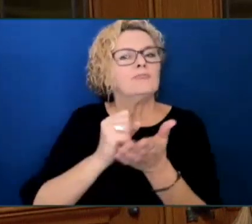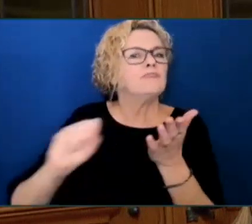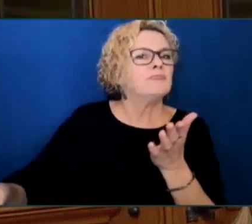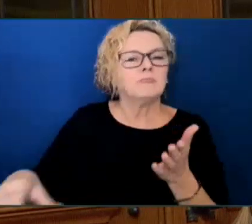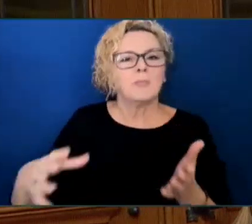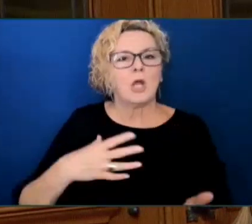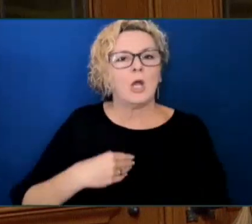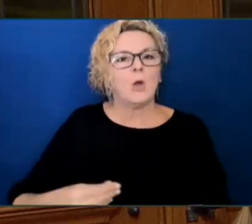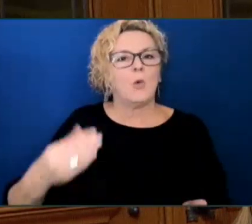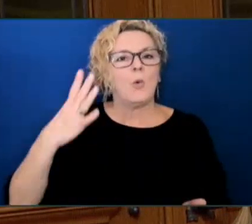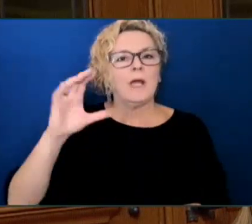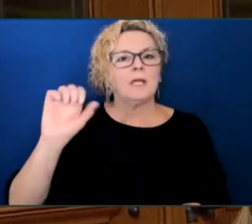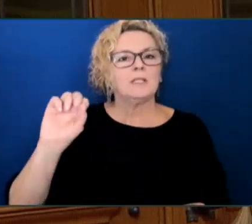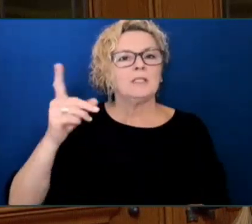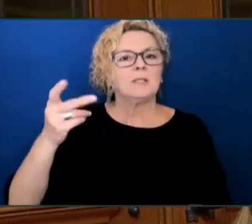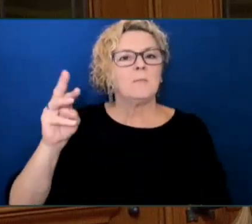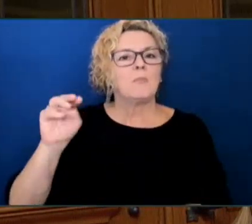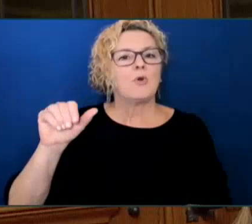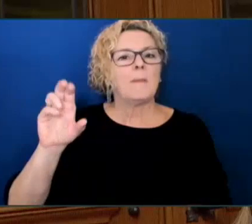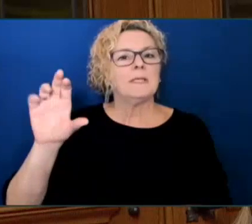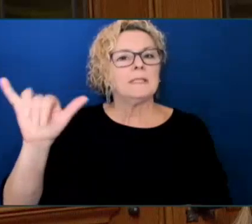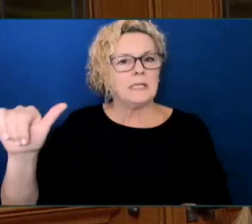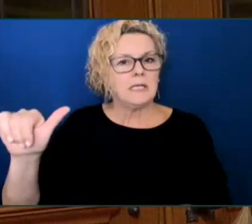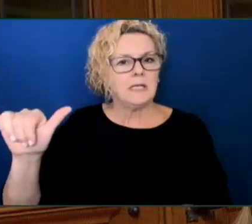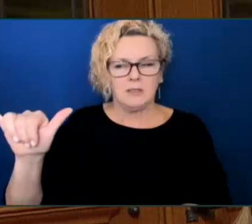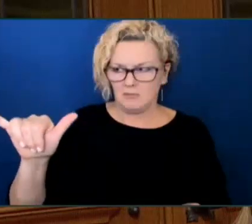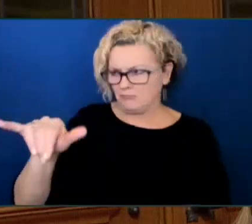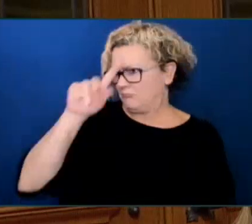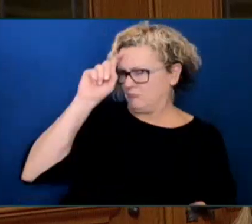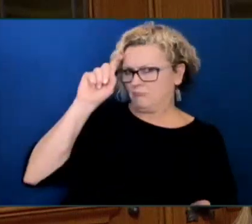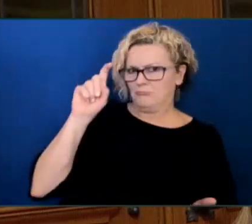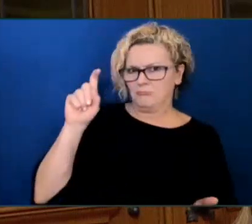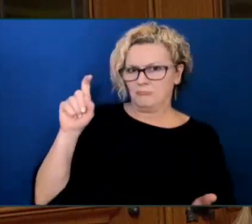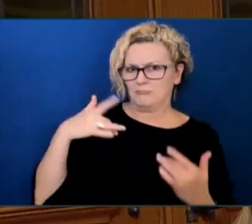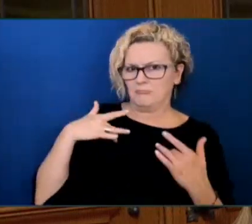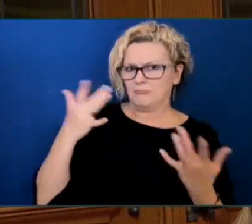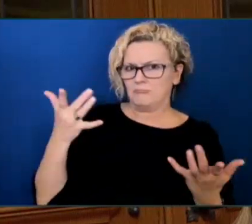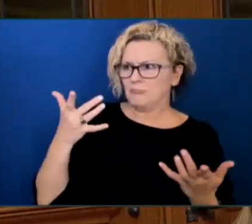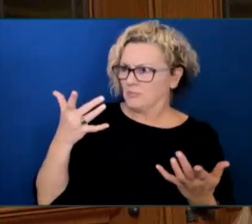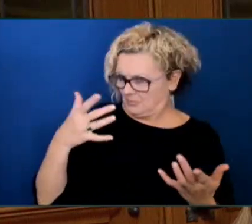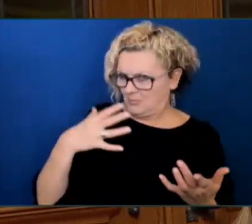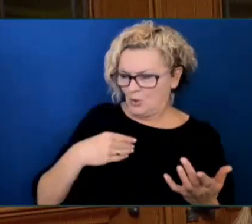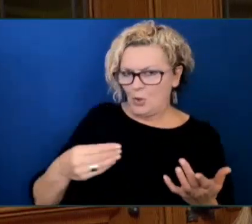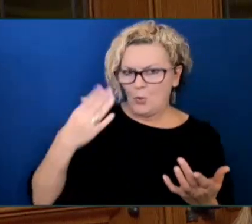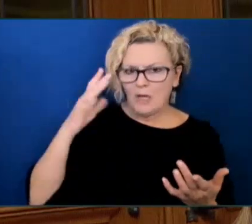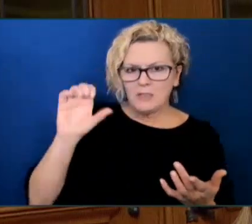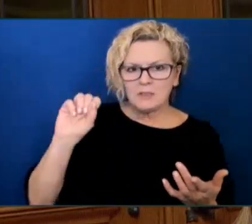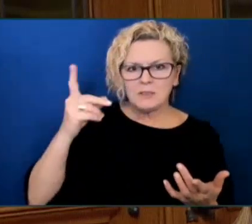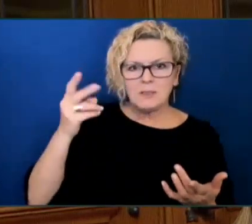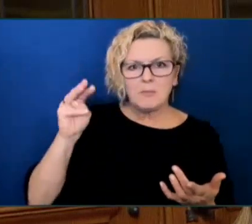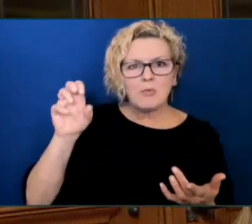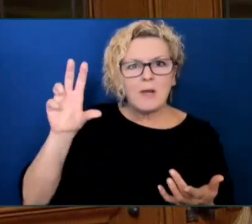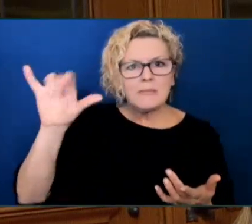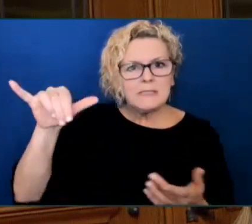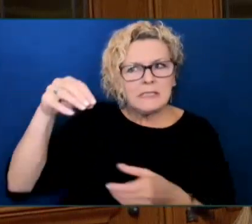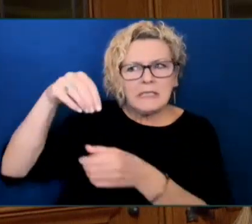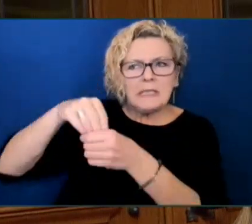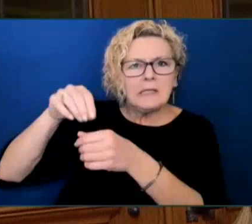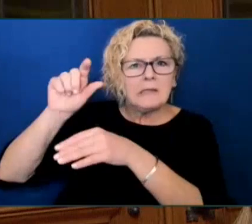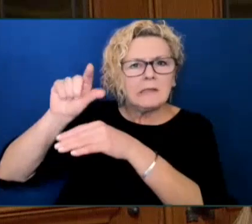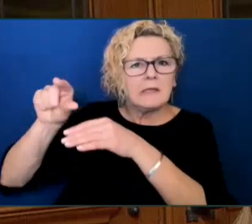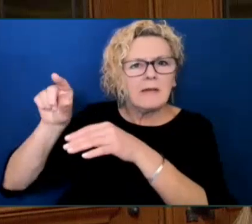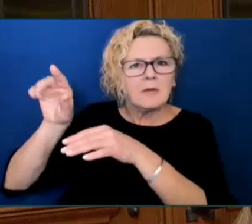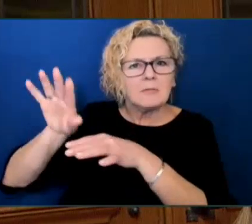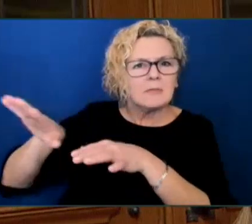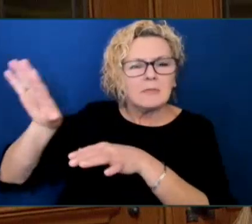to know the precise details of the exact incidents which have occurred. If this